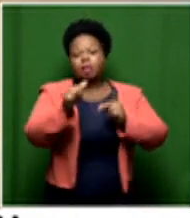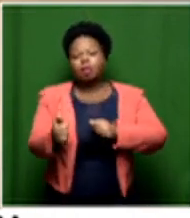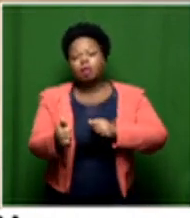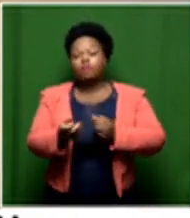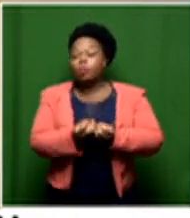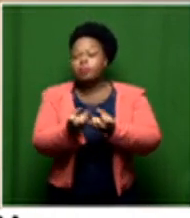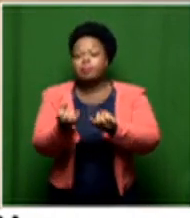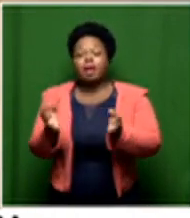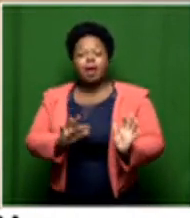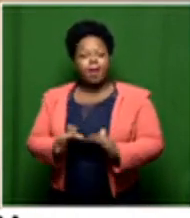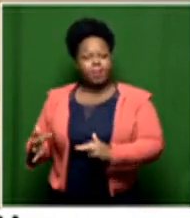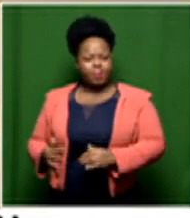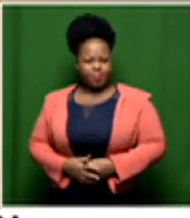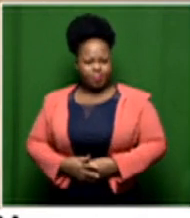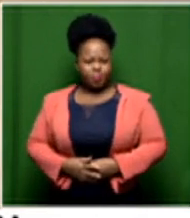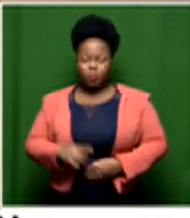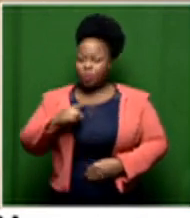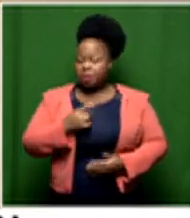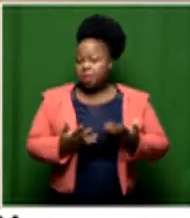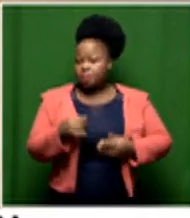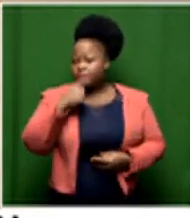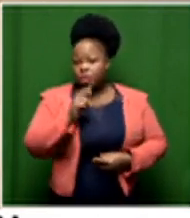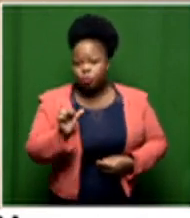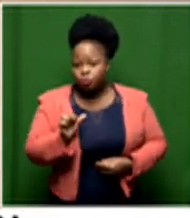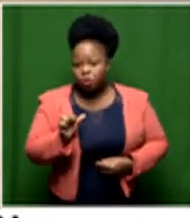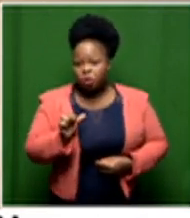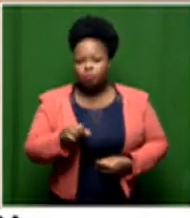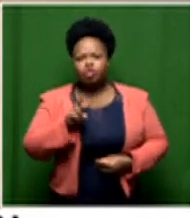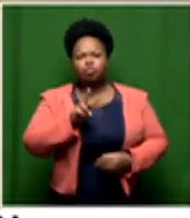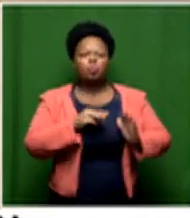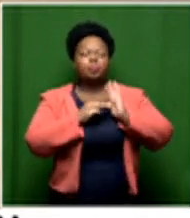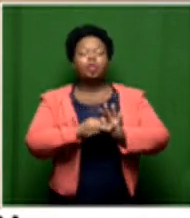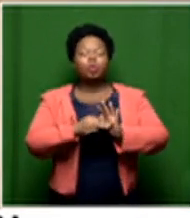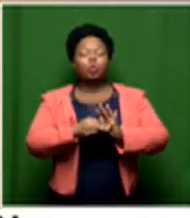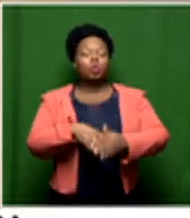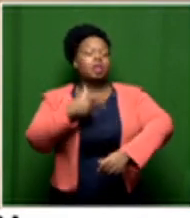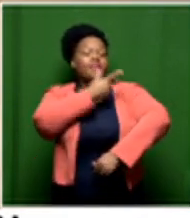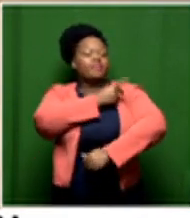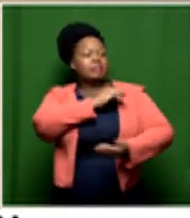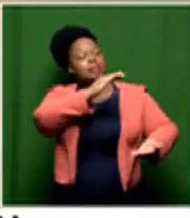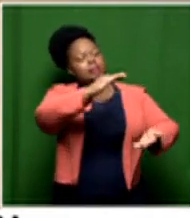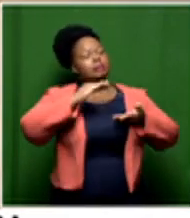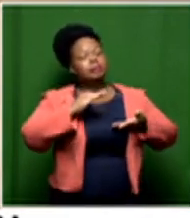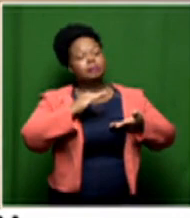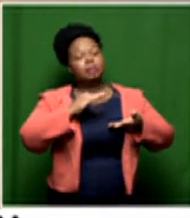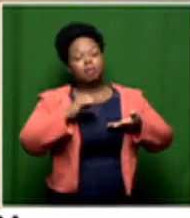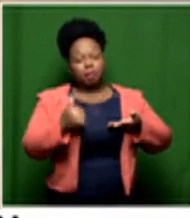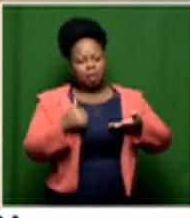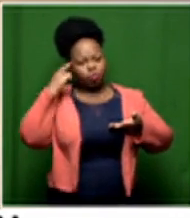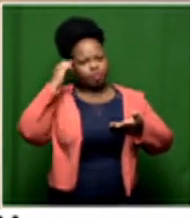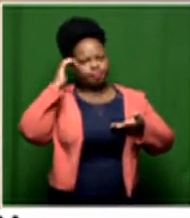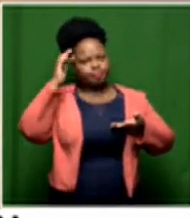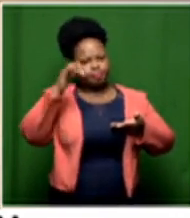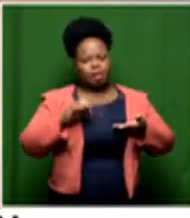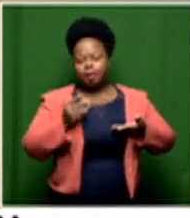for distribution? Once we have, say next week we have 2 million doses of vaccine in our hands, How are we going to get